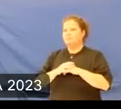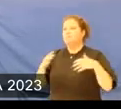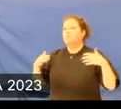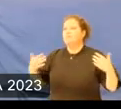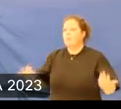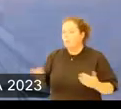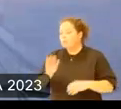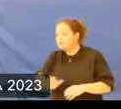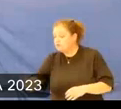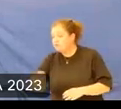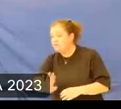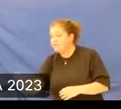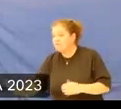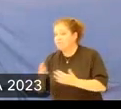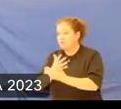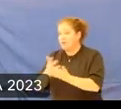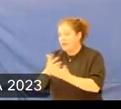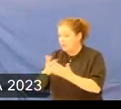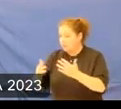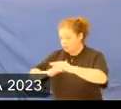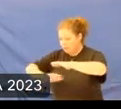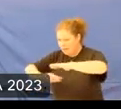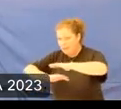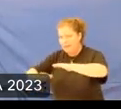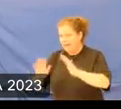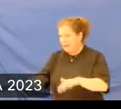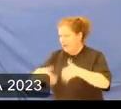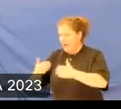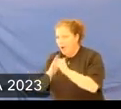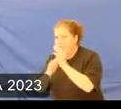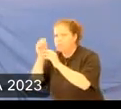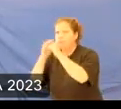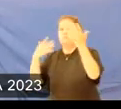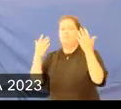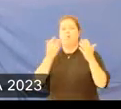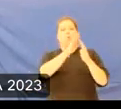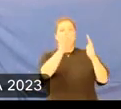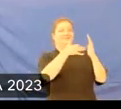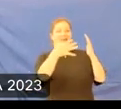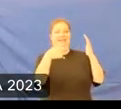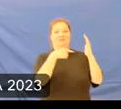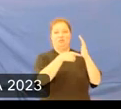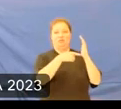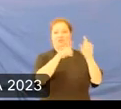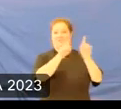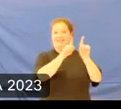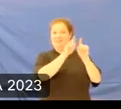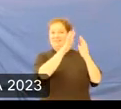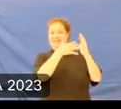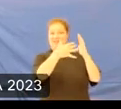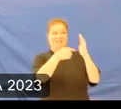70s. It's coming back now, but there's a lot more to do. Pragmatics of sign, I'm sure there's a lot more to do